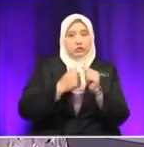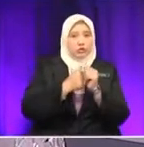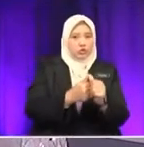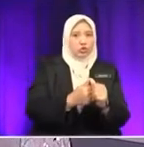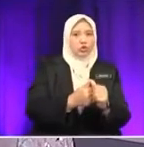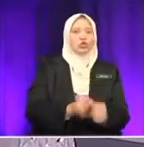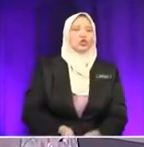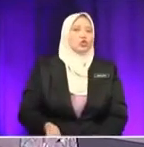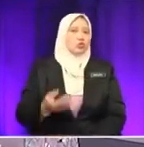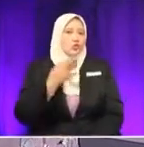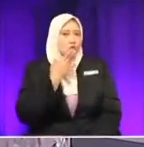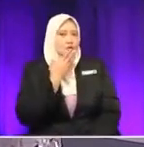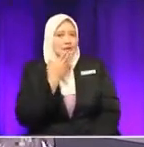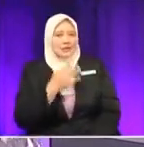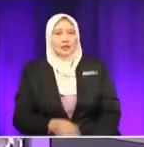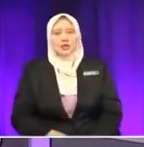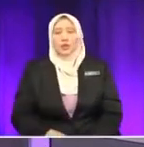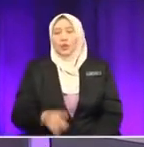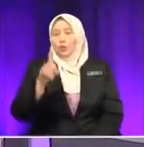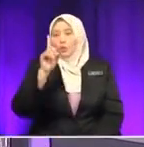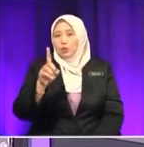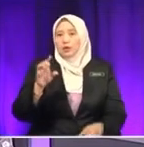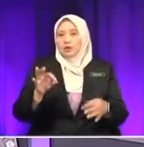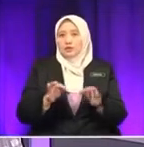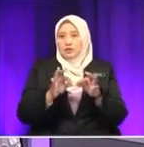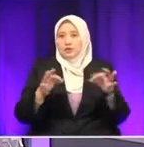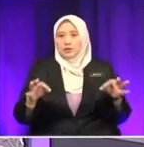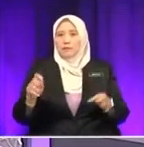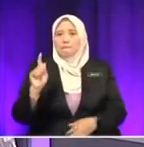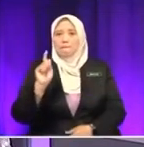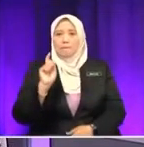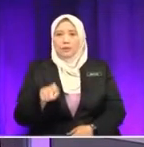remember, one sentence, two colors. I always do this to my students, Tivia. Okay.